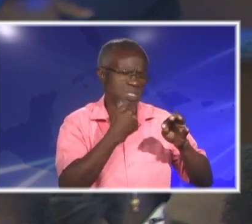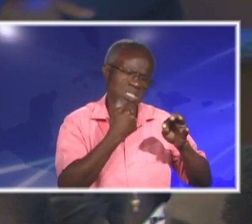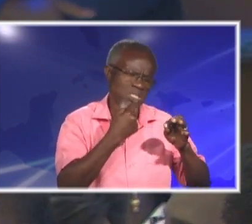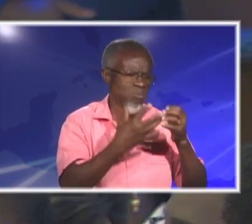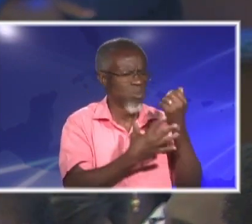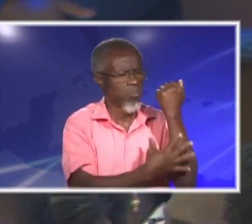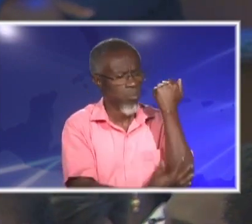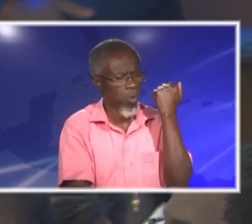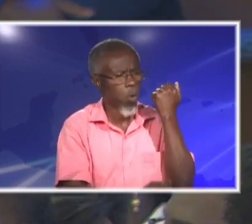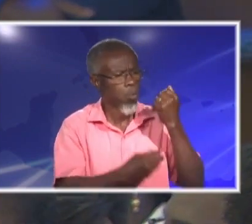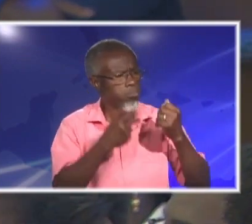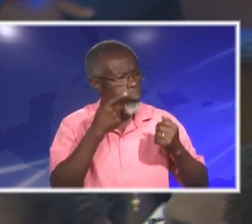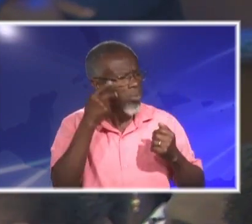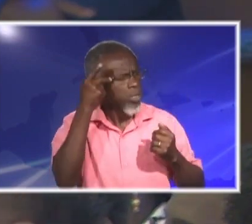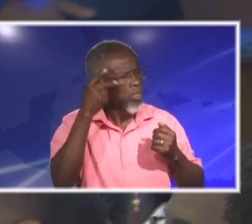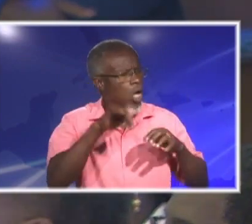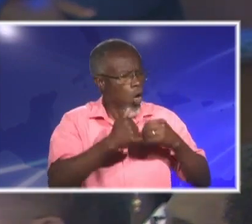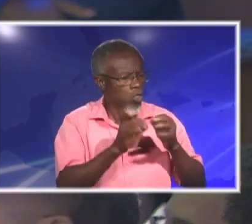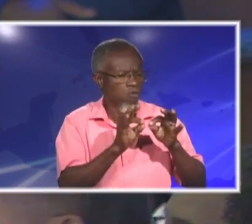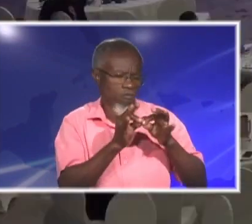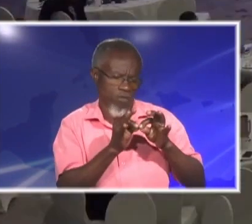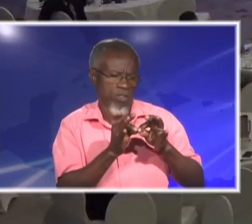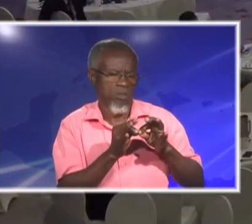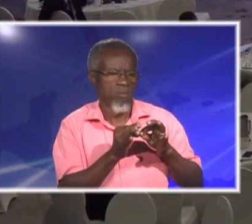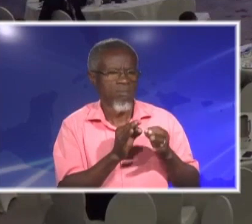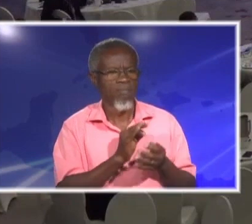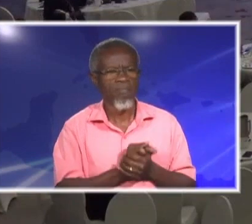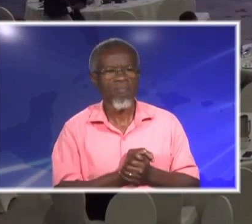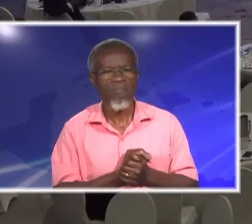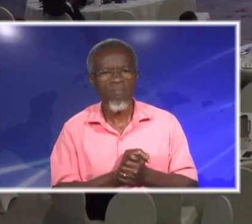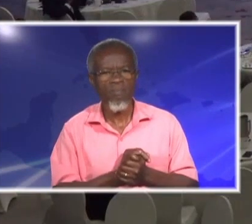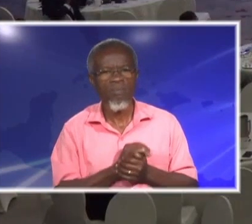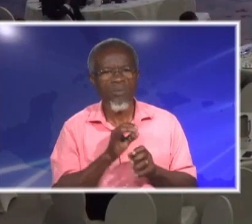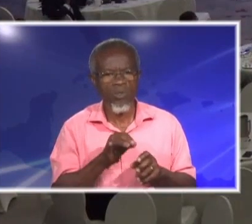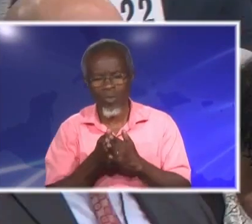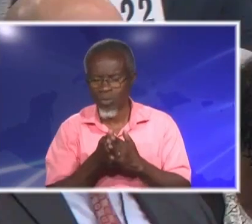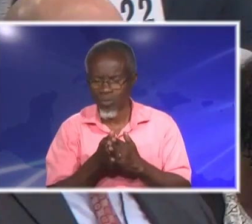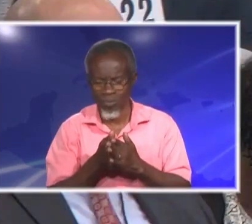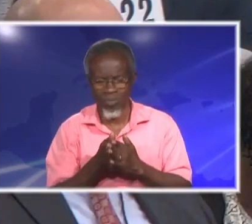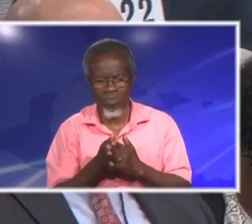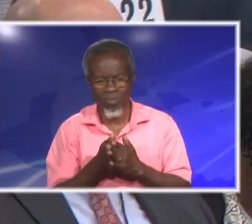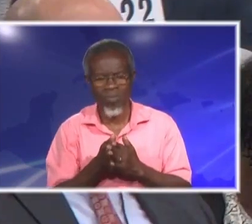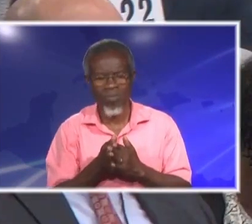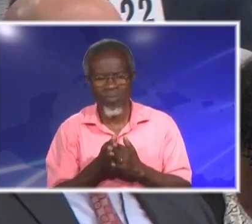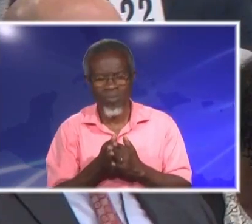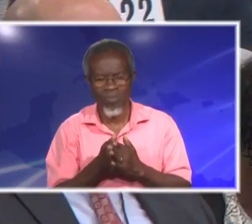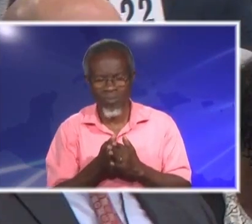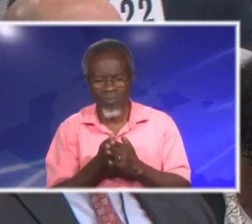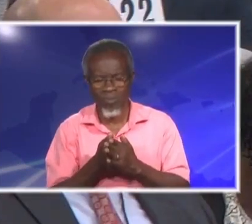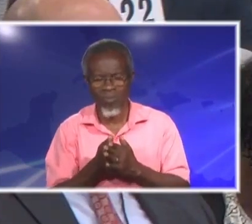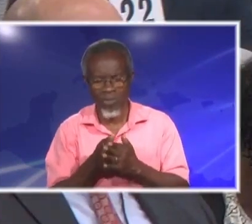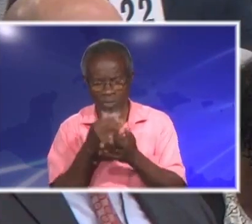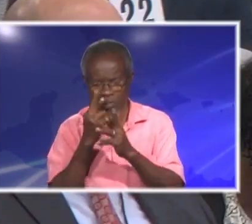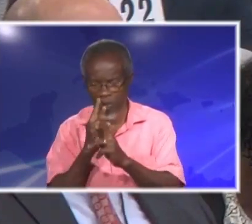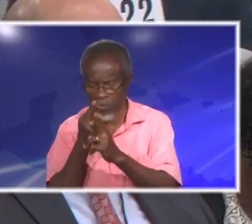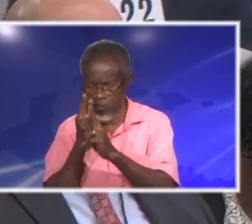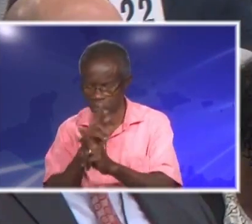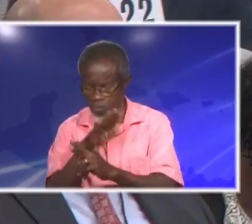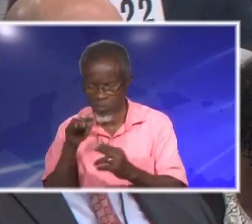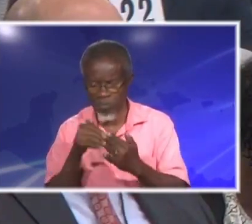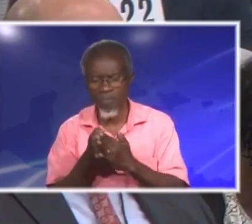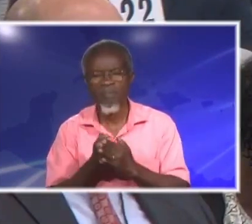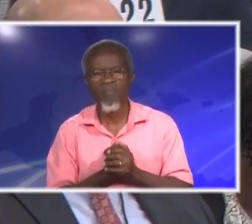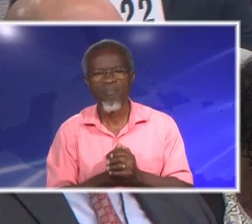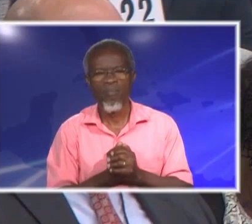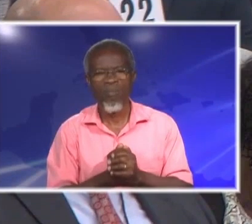our nation? Thank you for the question. We're going to field the other two before we pause. Sir? I give thanks to be here today to